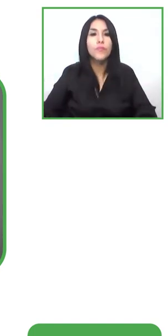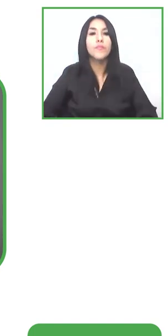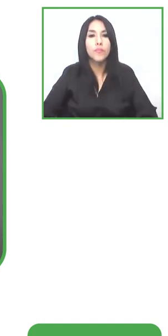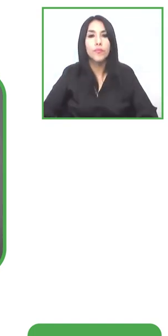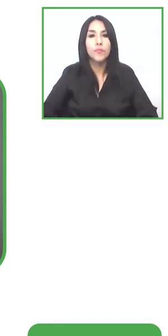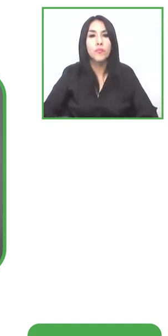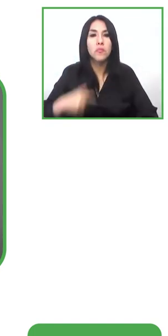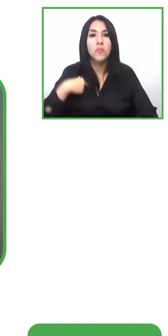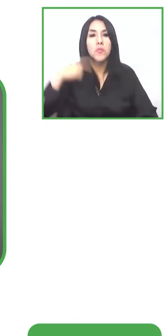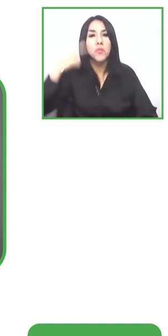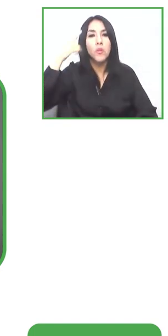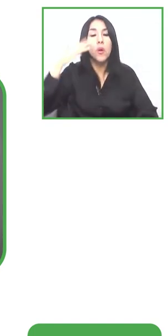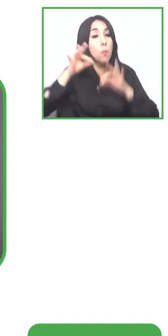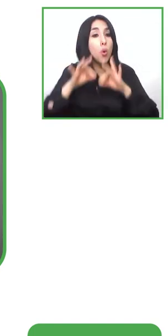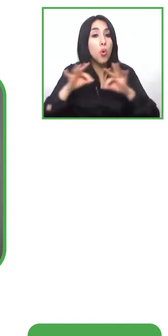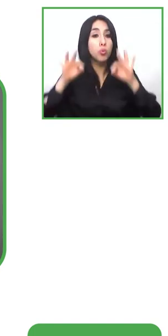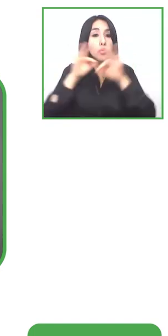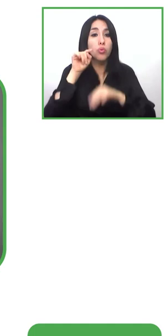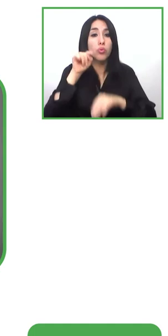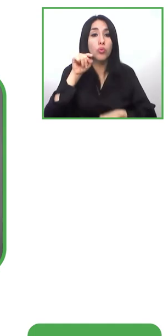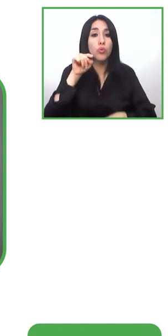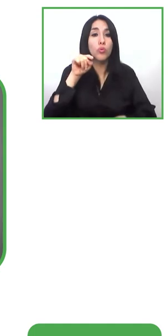goal?